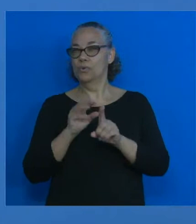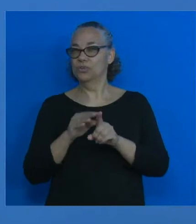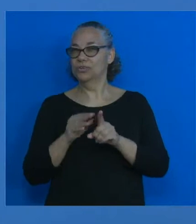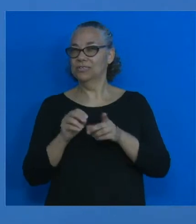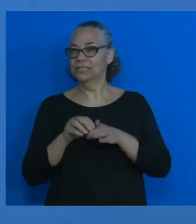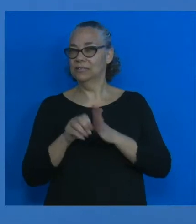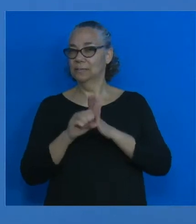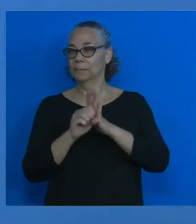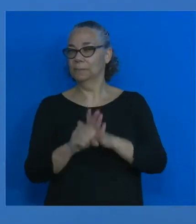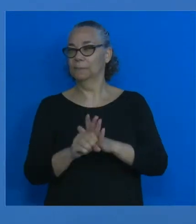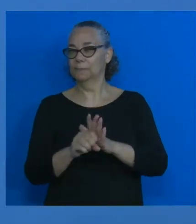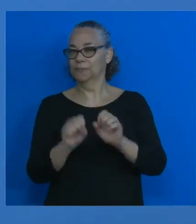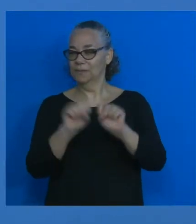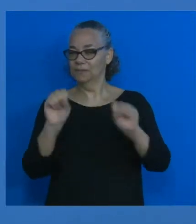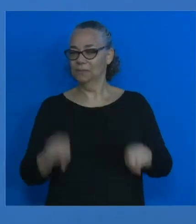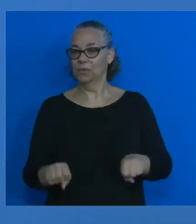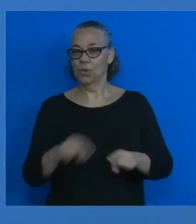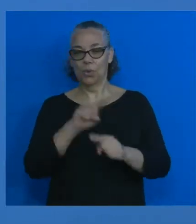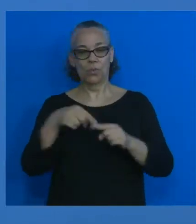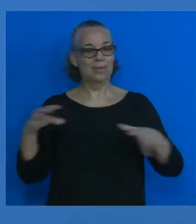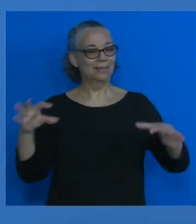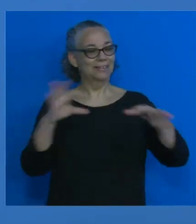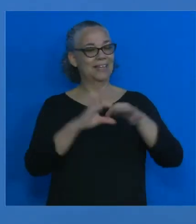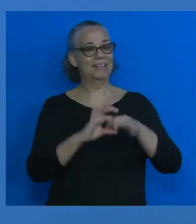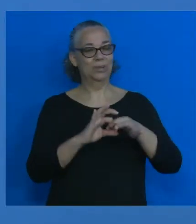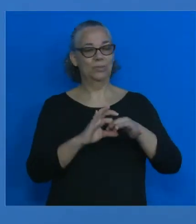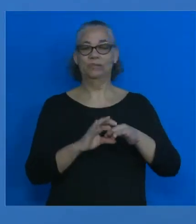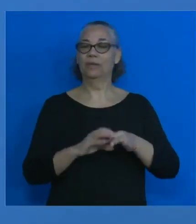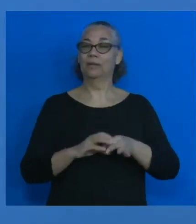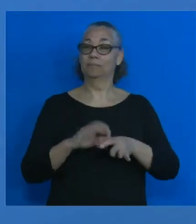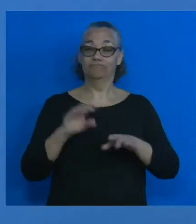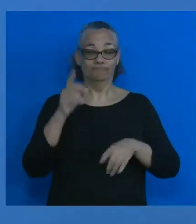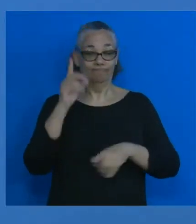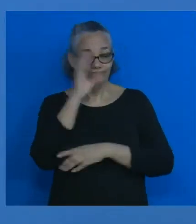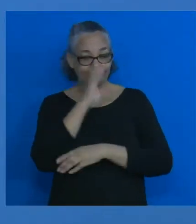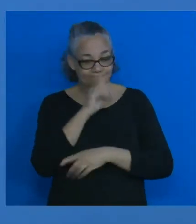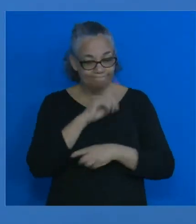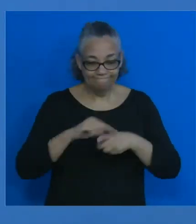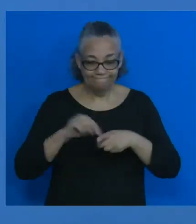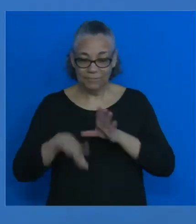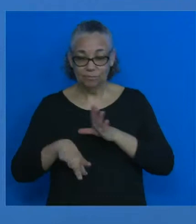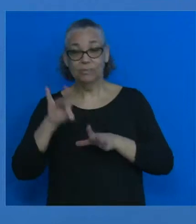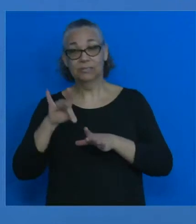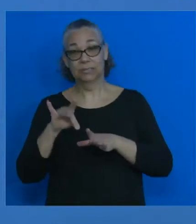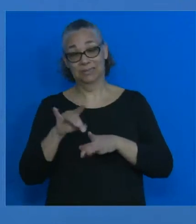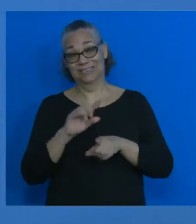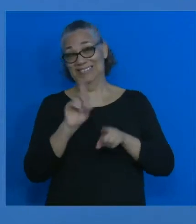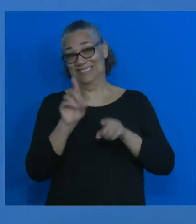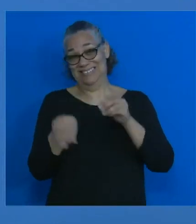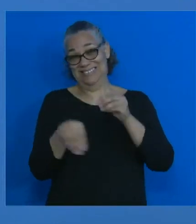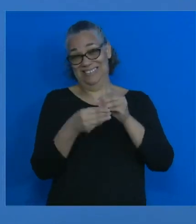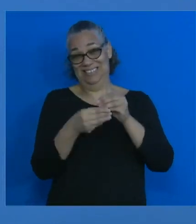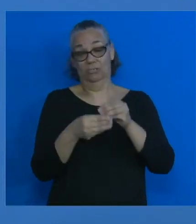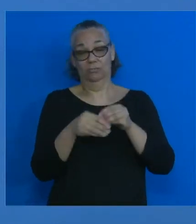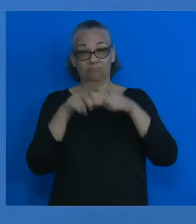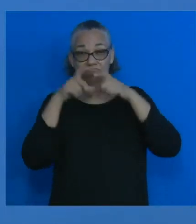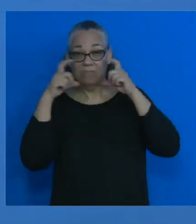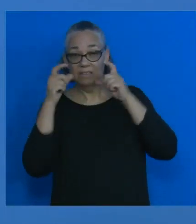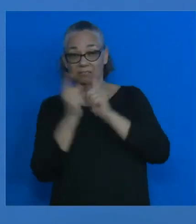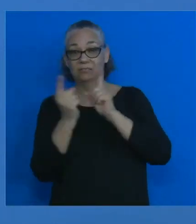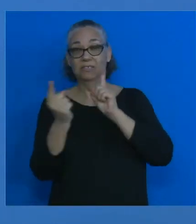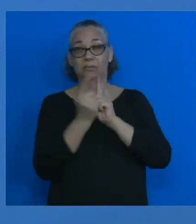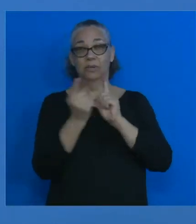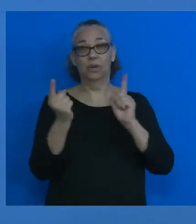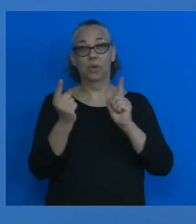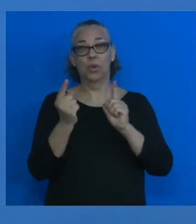with manual contact tracing and combined with other preventative measures, such as wearing masks and physical distancing,